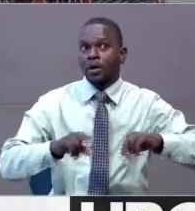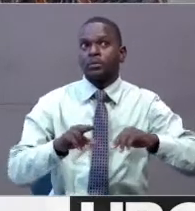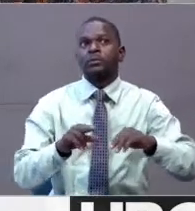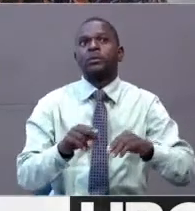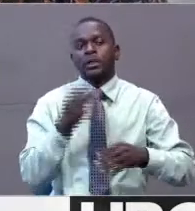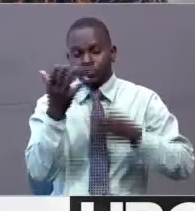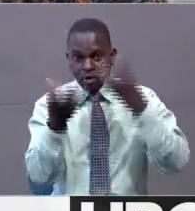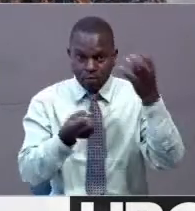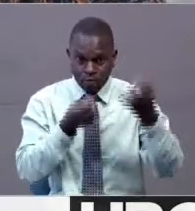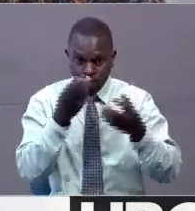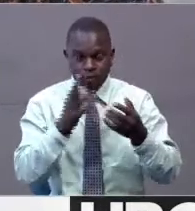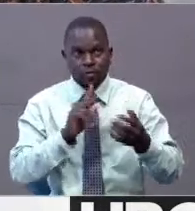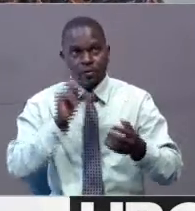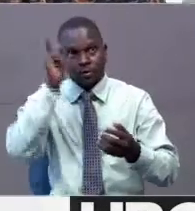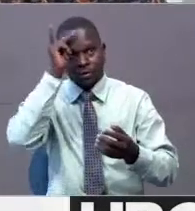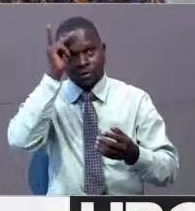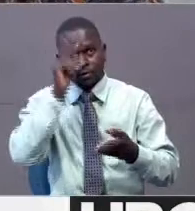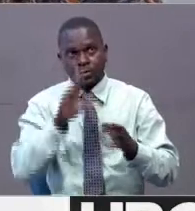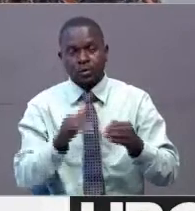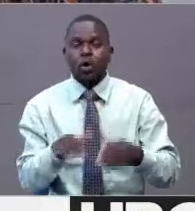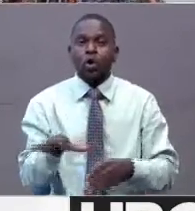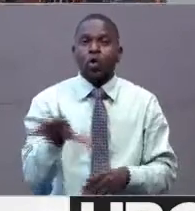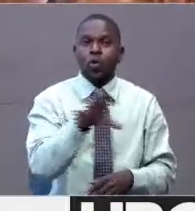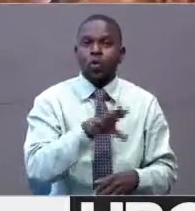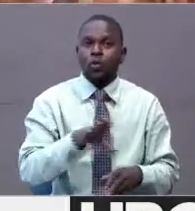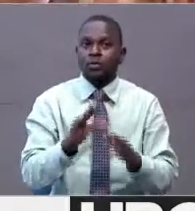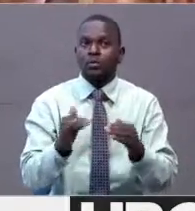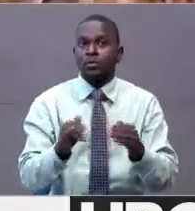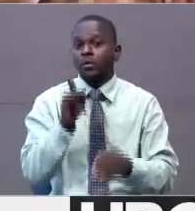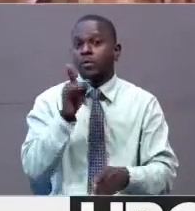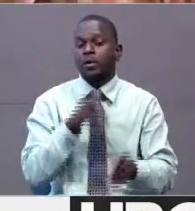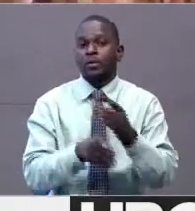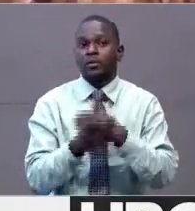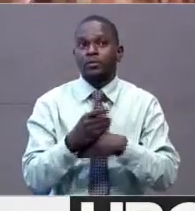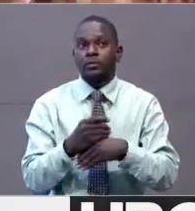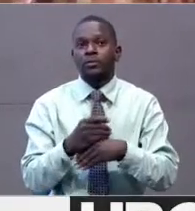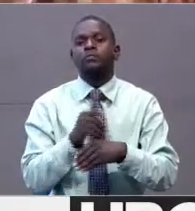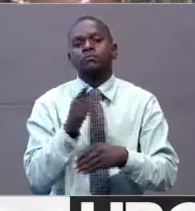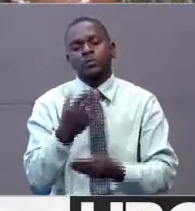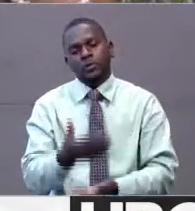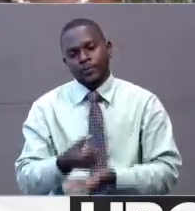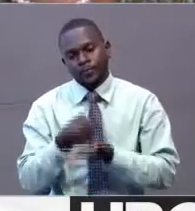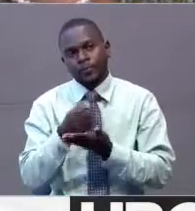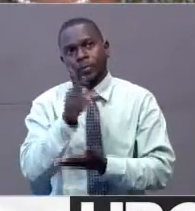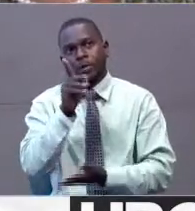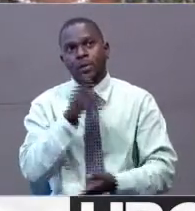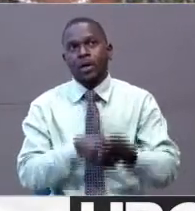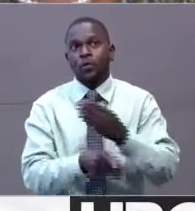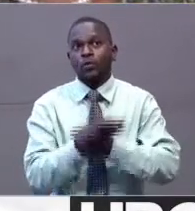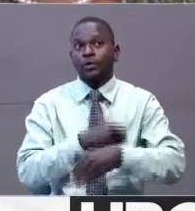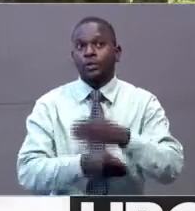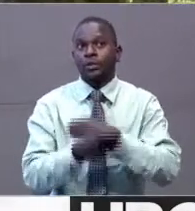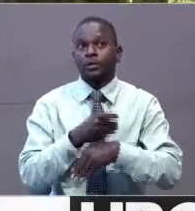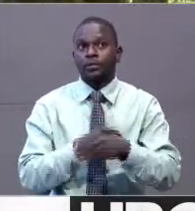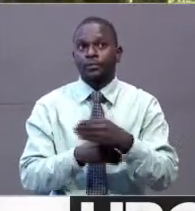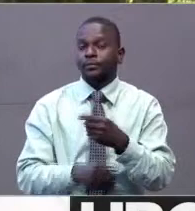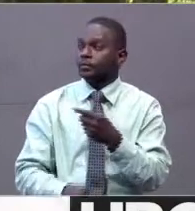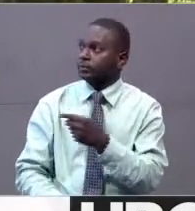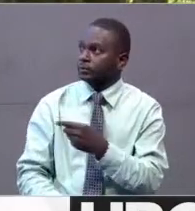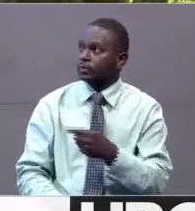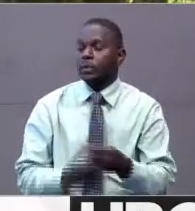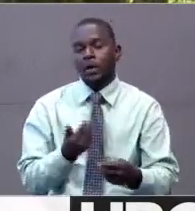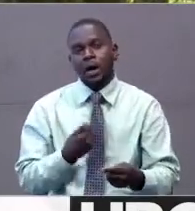innovation skills are embraced by all as part of their support to persons with disabilities. We have